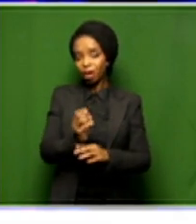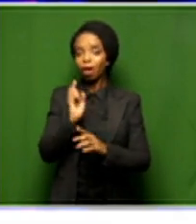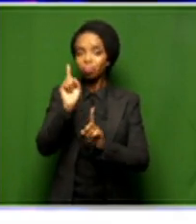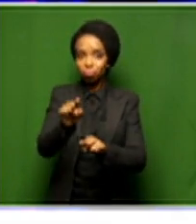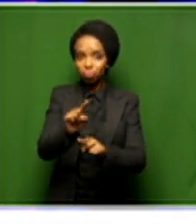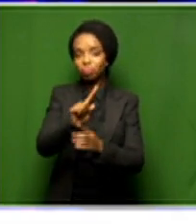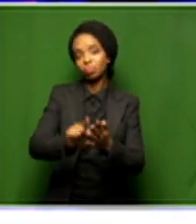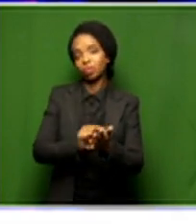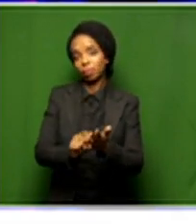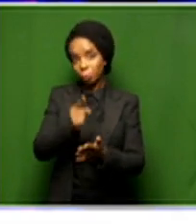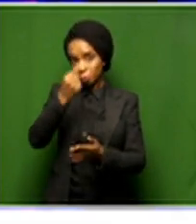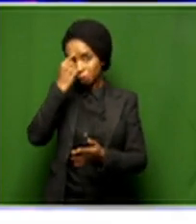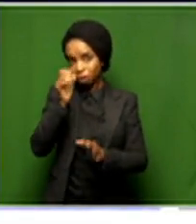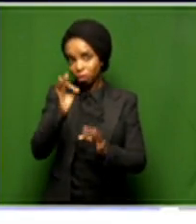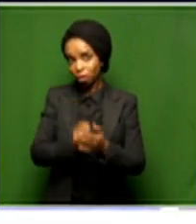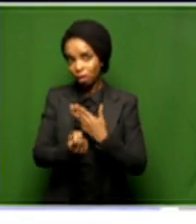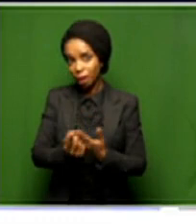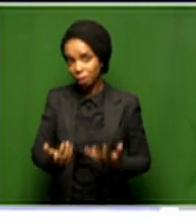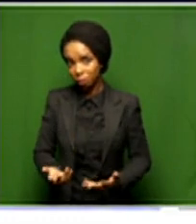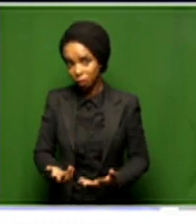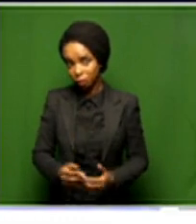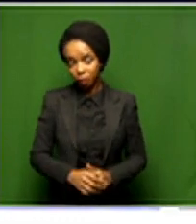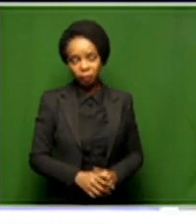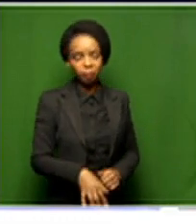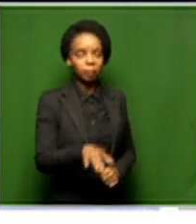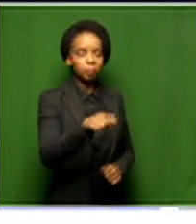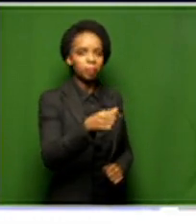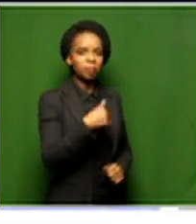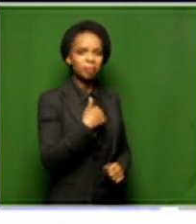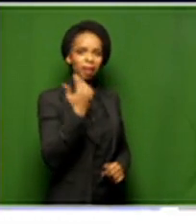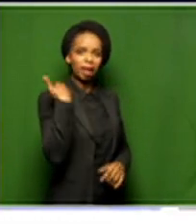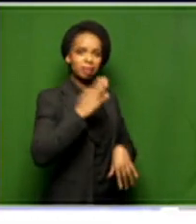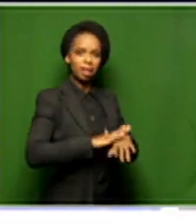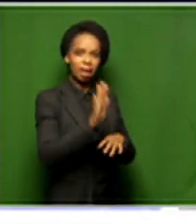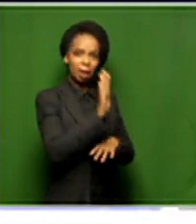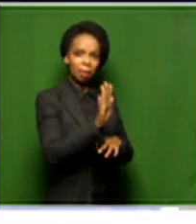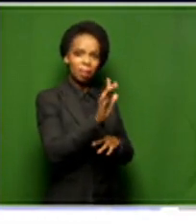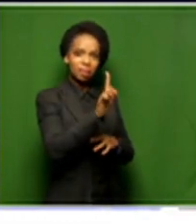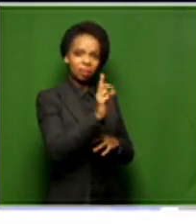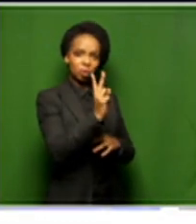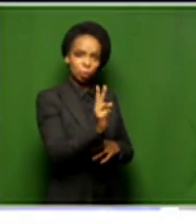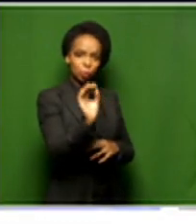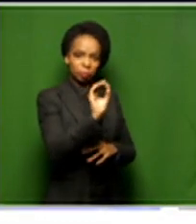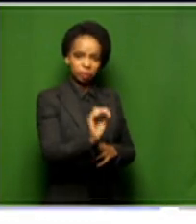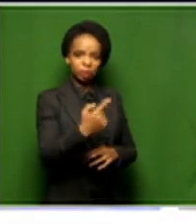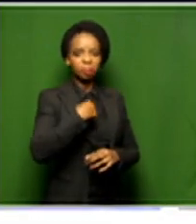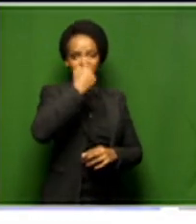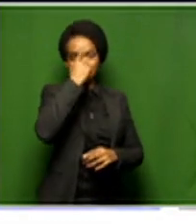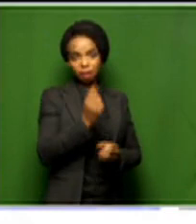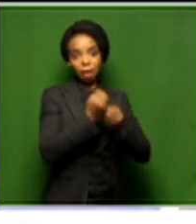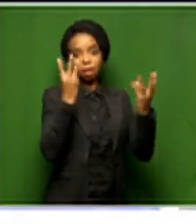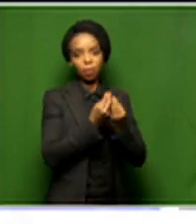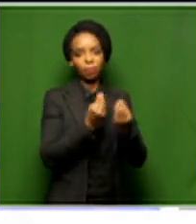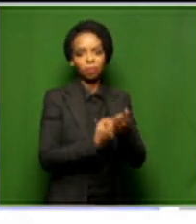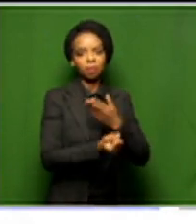these elections? The last time it was around the 72%, I think. A lot has been happening, or has happened since 2014